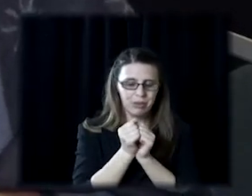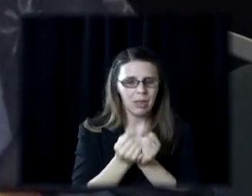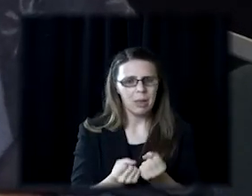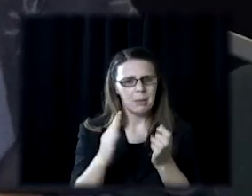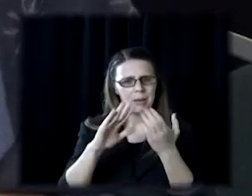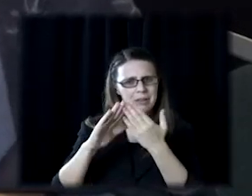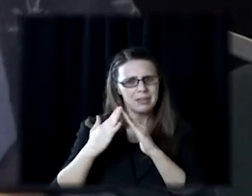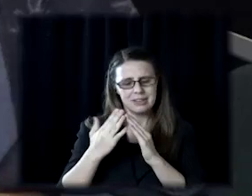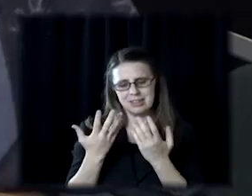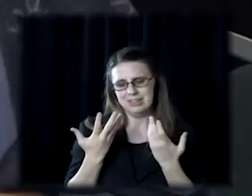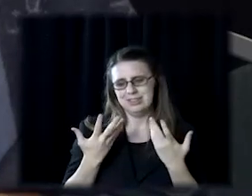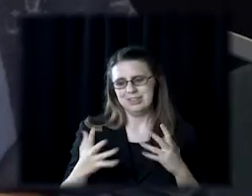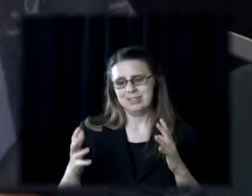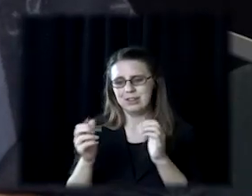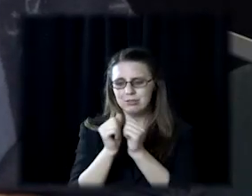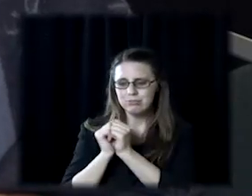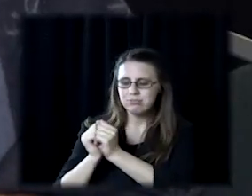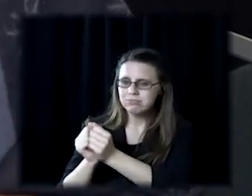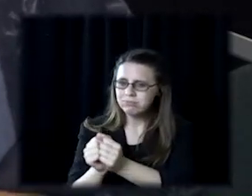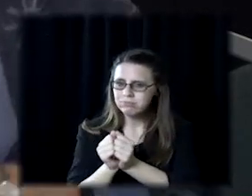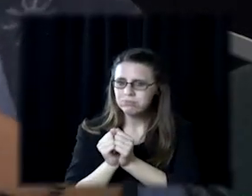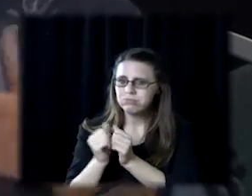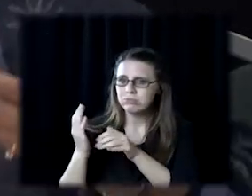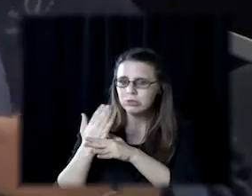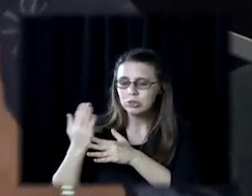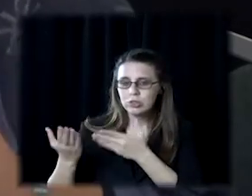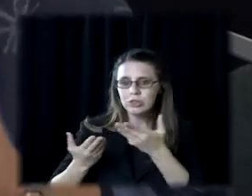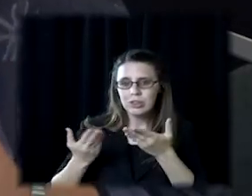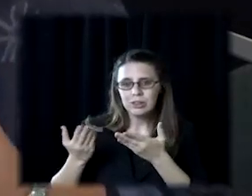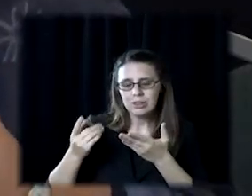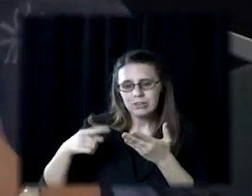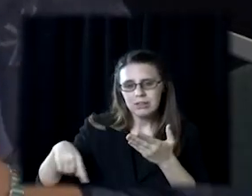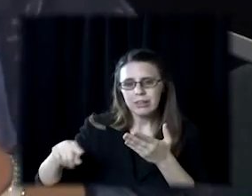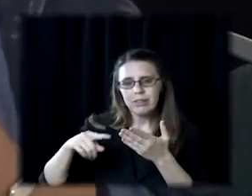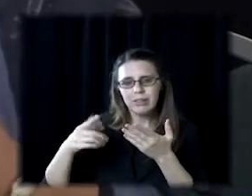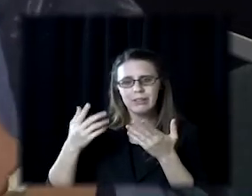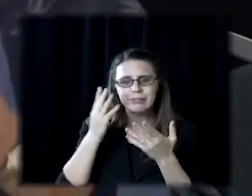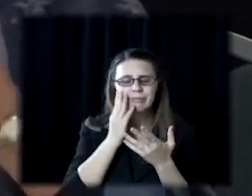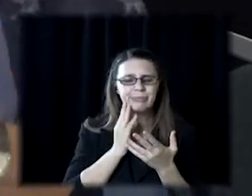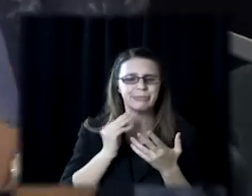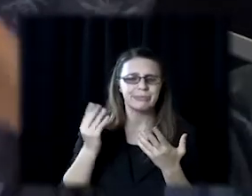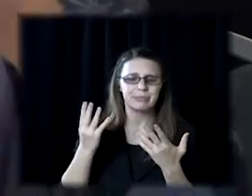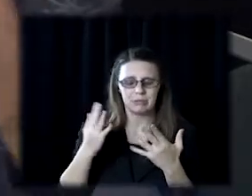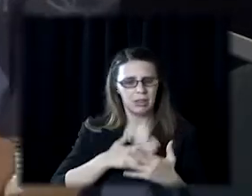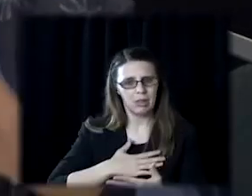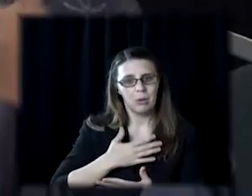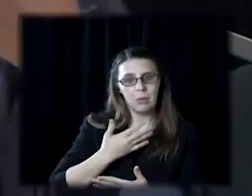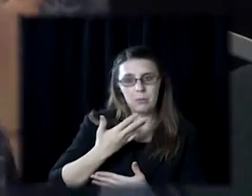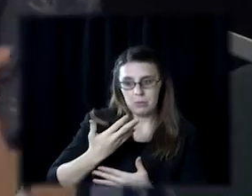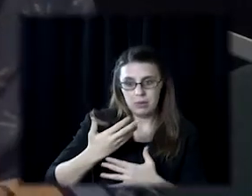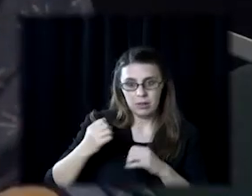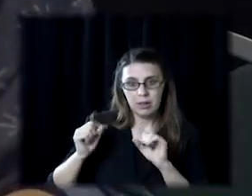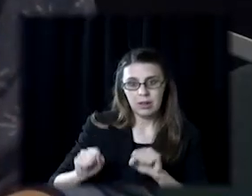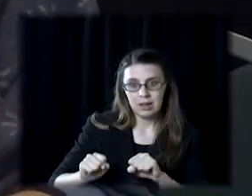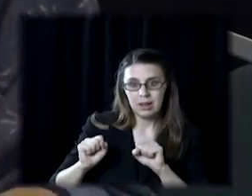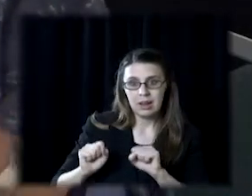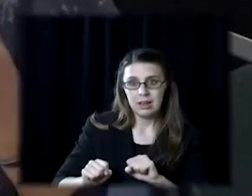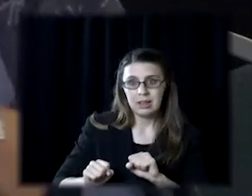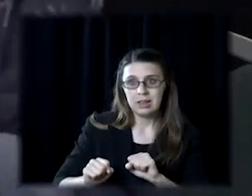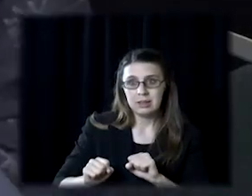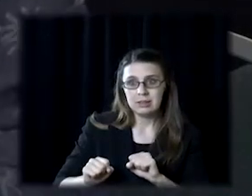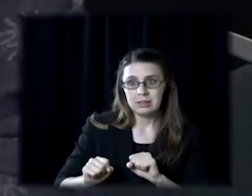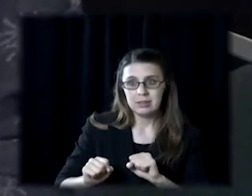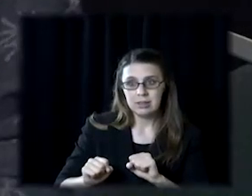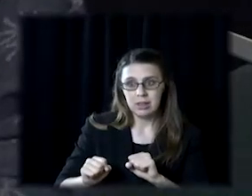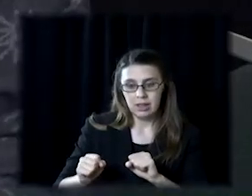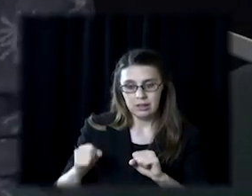working together, already developing shared services, so they are, let's say, willing and able and you know, making